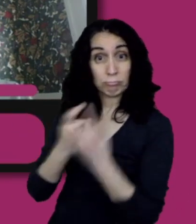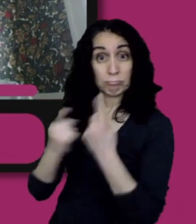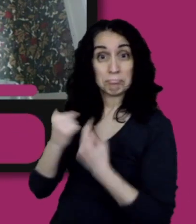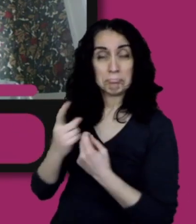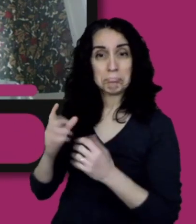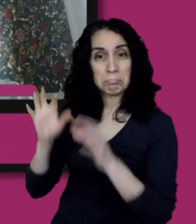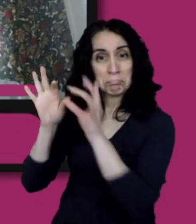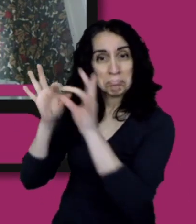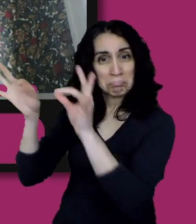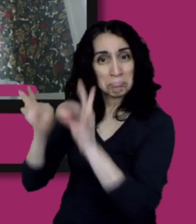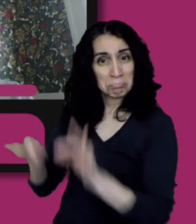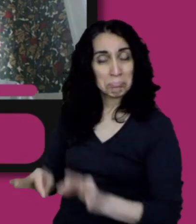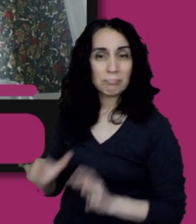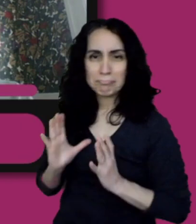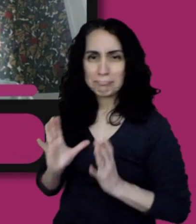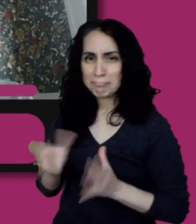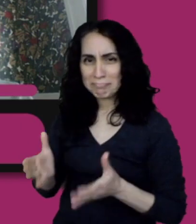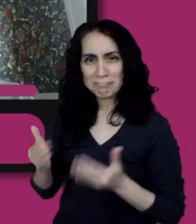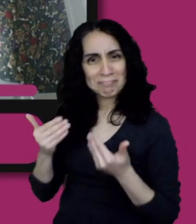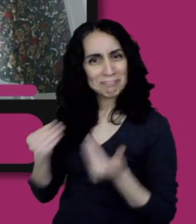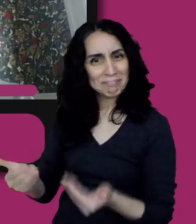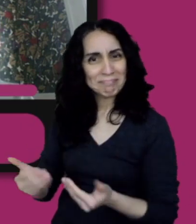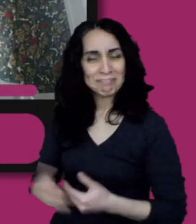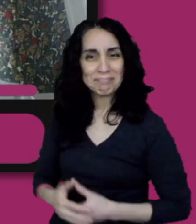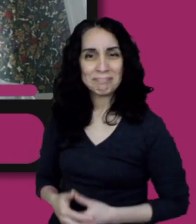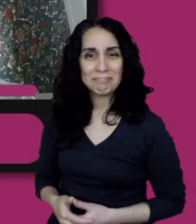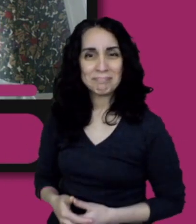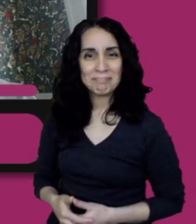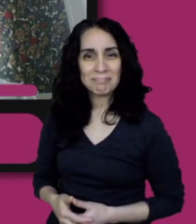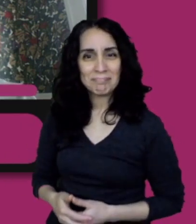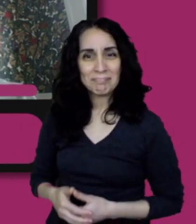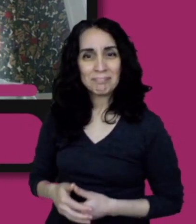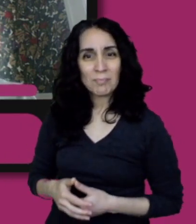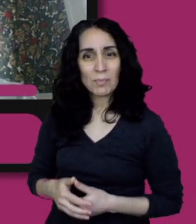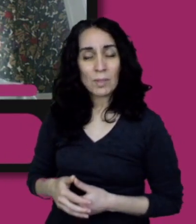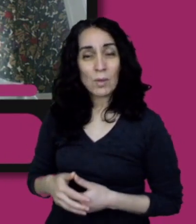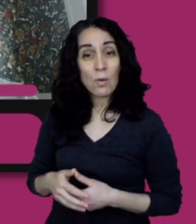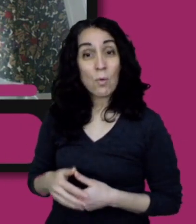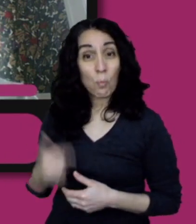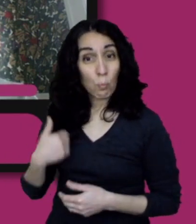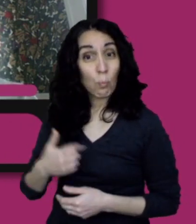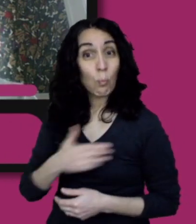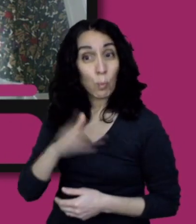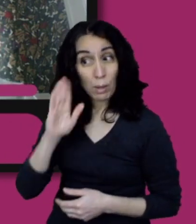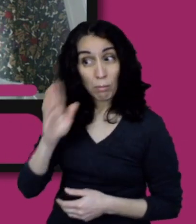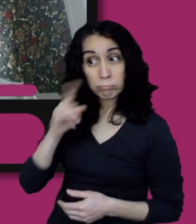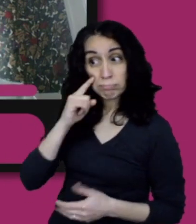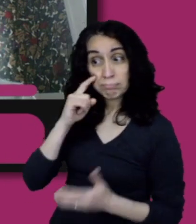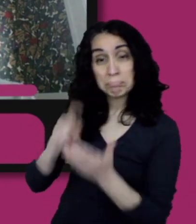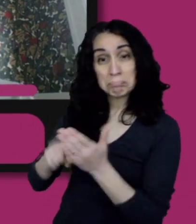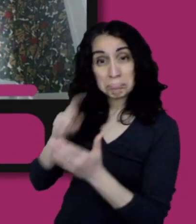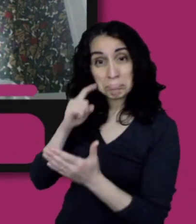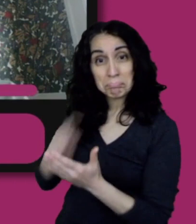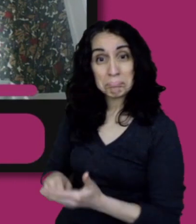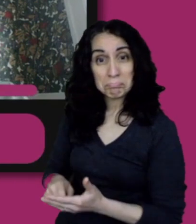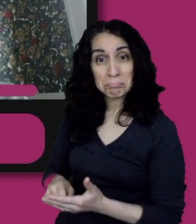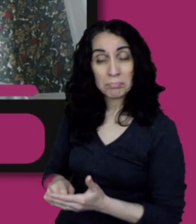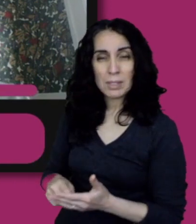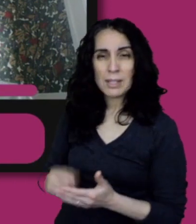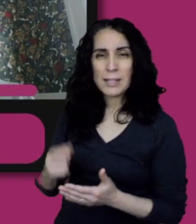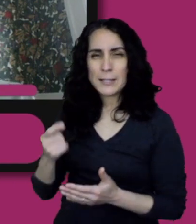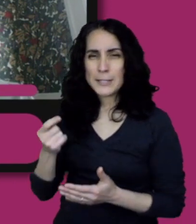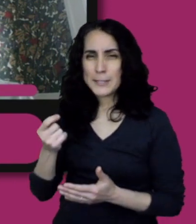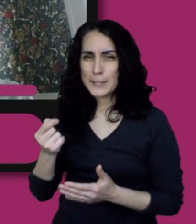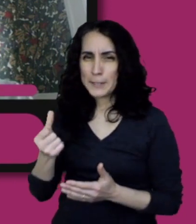questions. You feel free to ask questions in the comment space throughout the presentation, and we will pick them up.